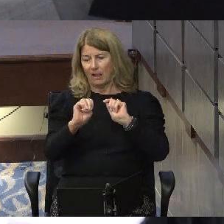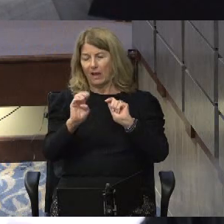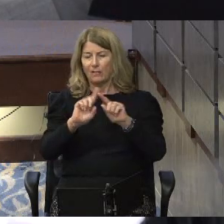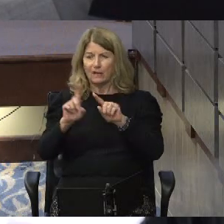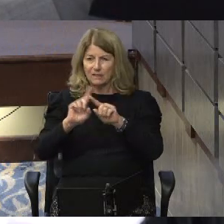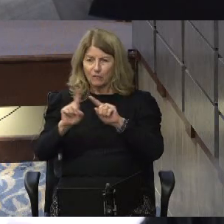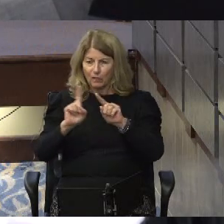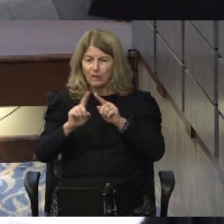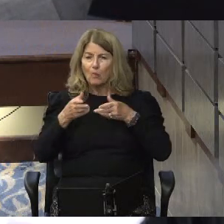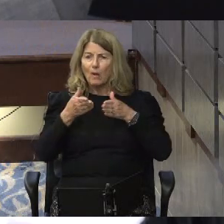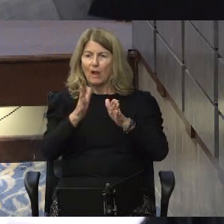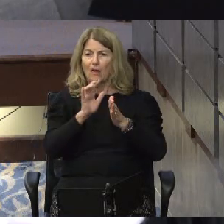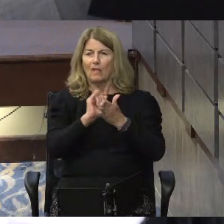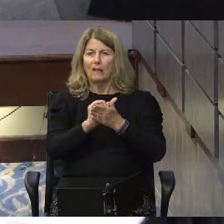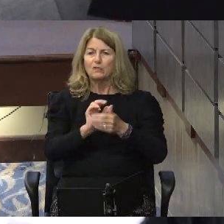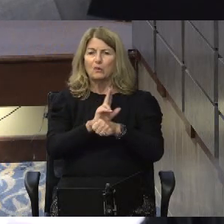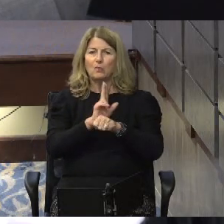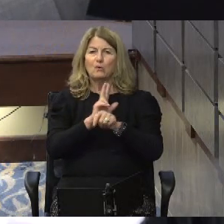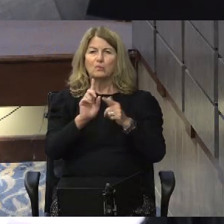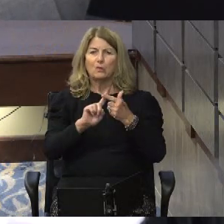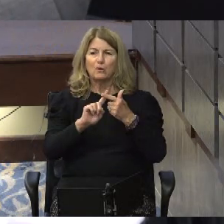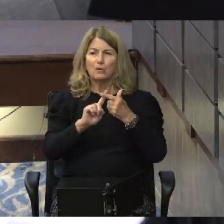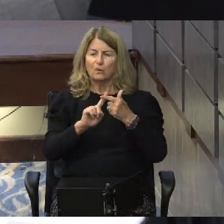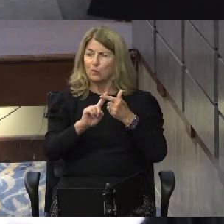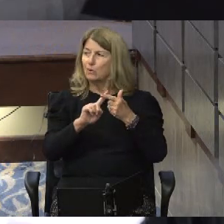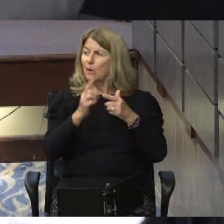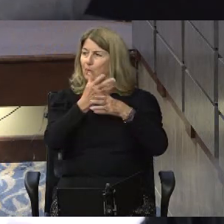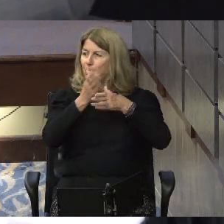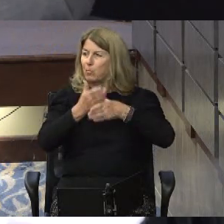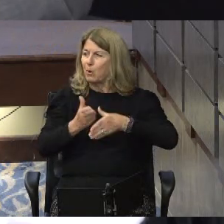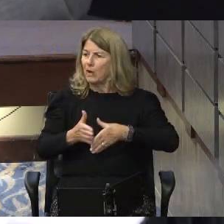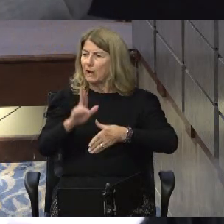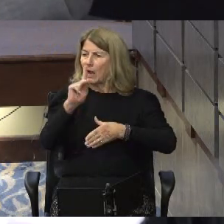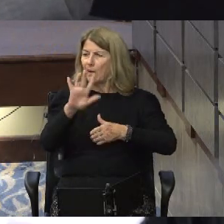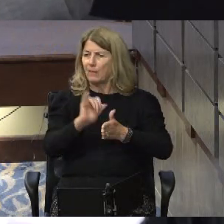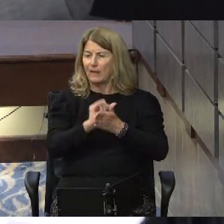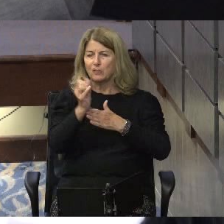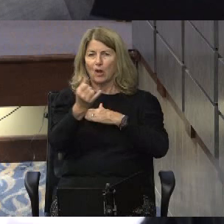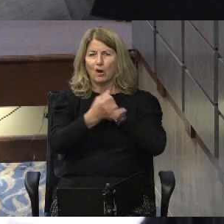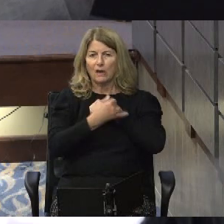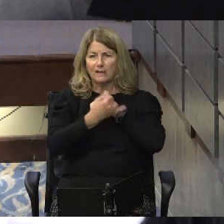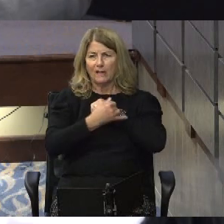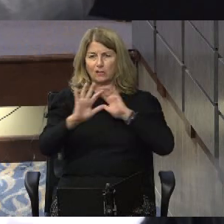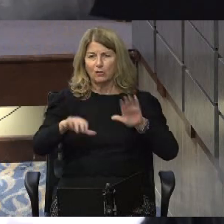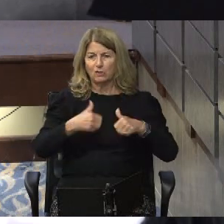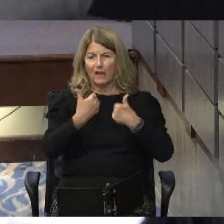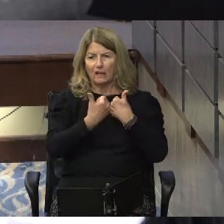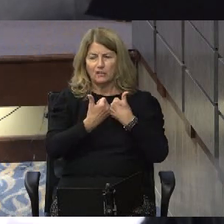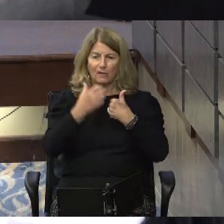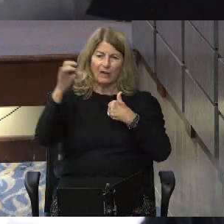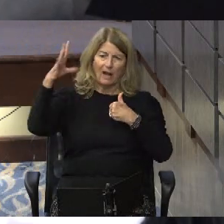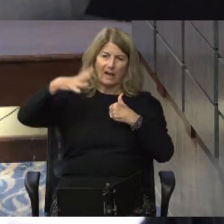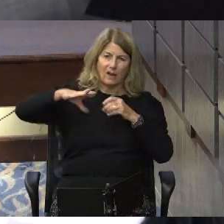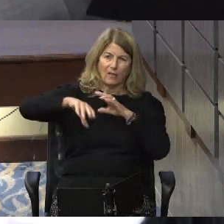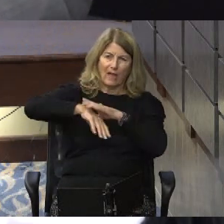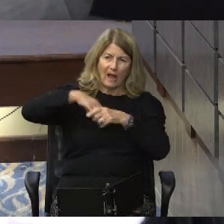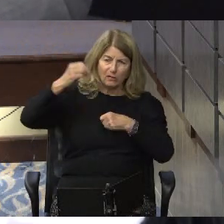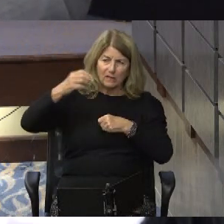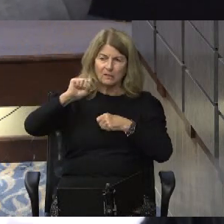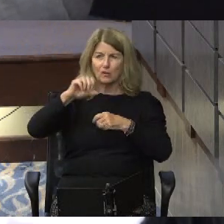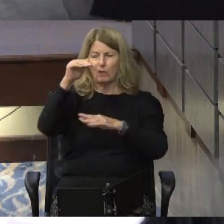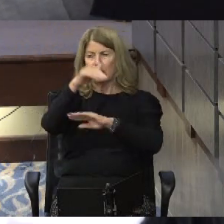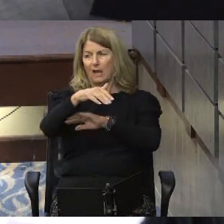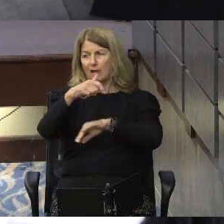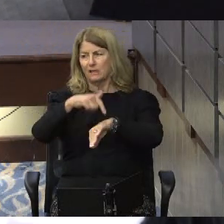break it up. But it's an architectural challenge for sure. Mayor, I love the idea of the lighting on the outside that can help combat some of that nighttime views that you were